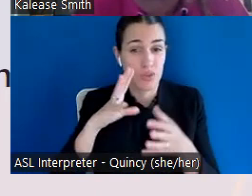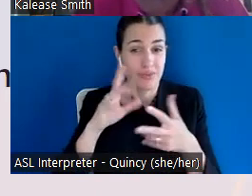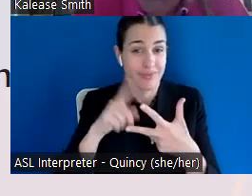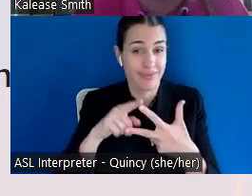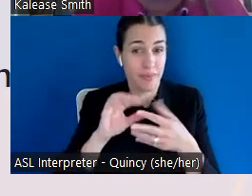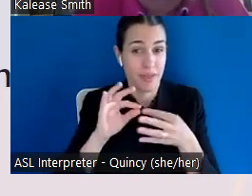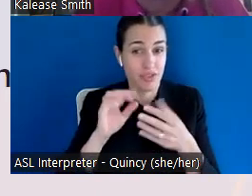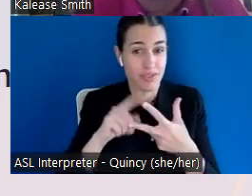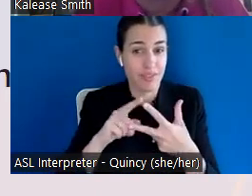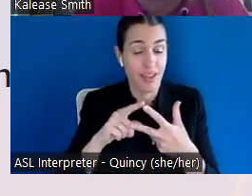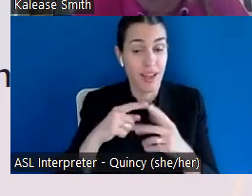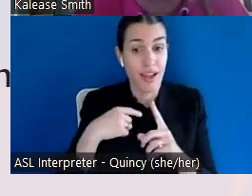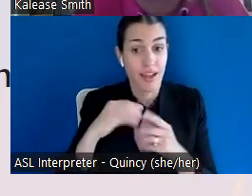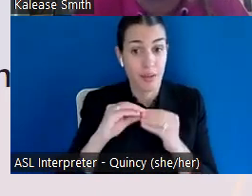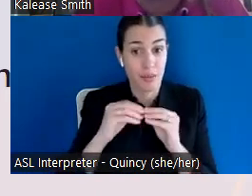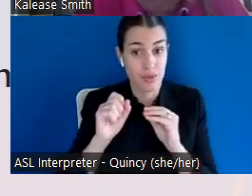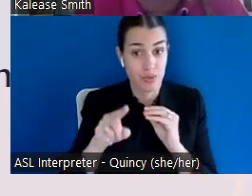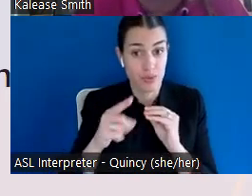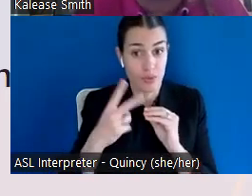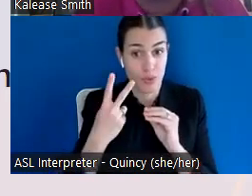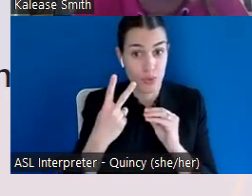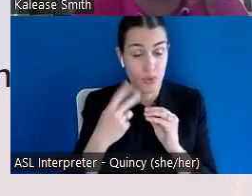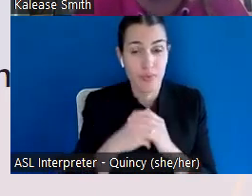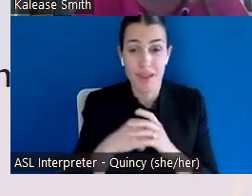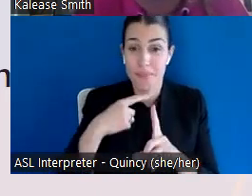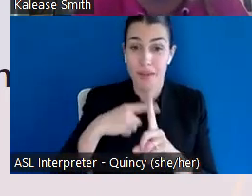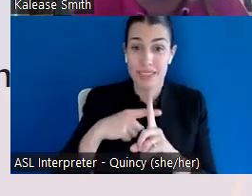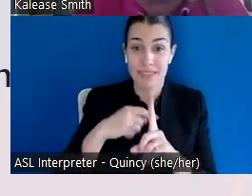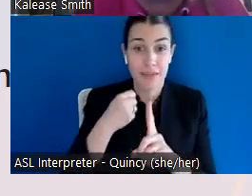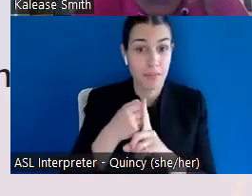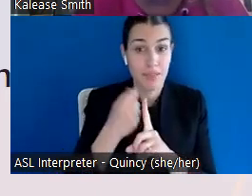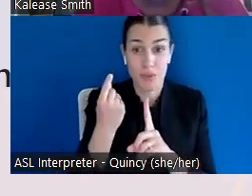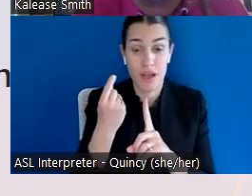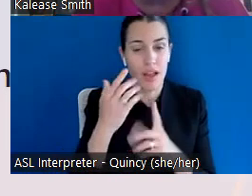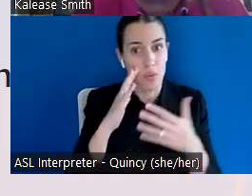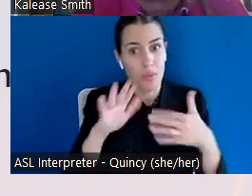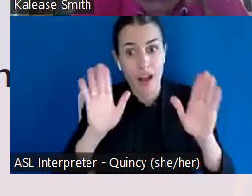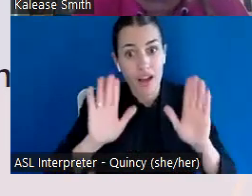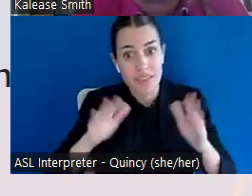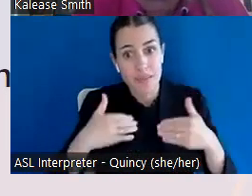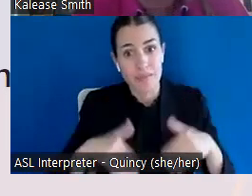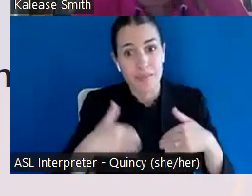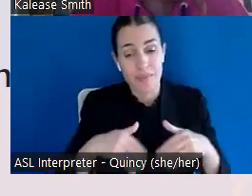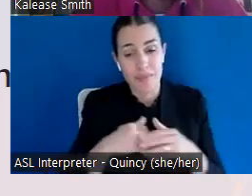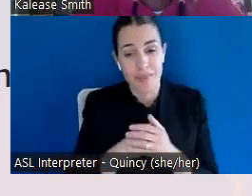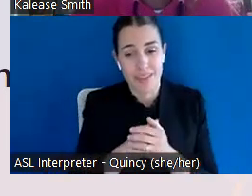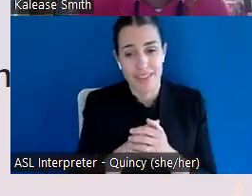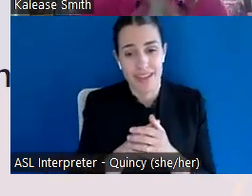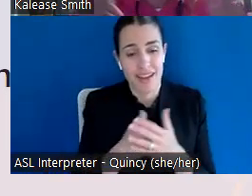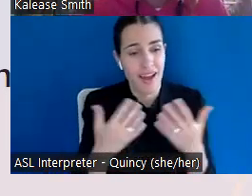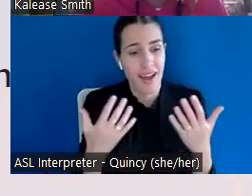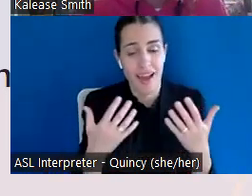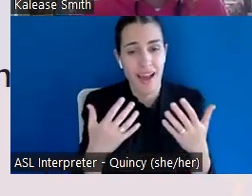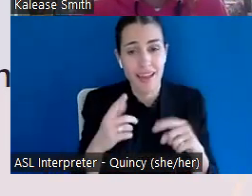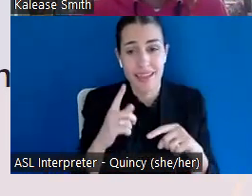the positive impacts on our environment and culture would be awesome. I mean, I can't